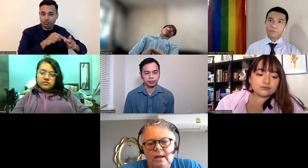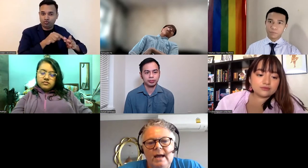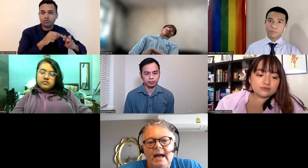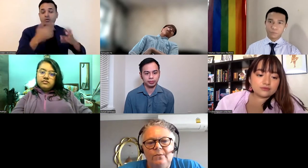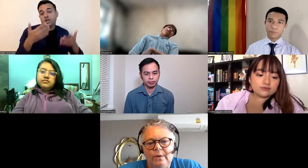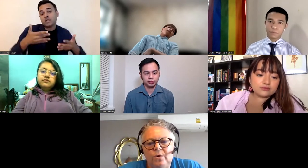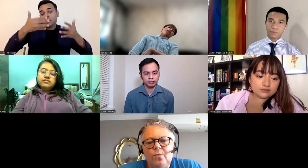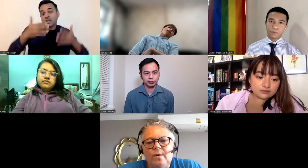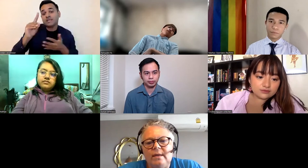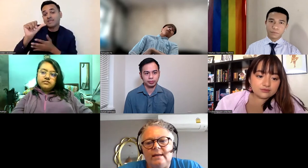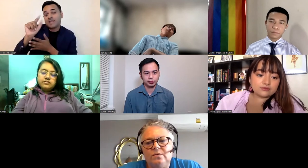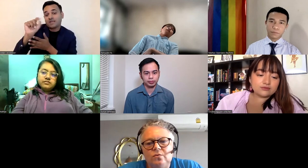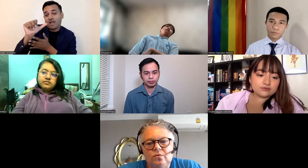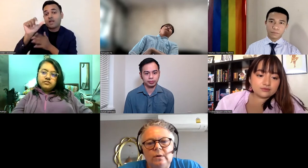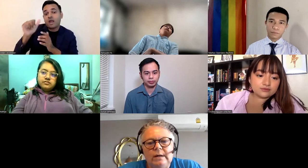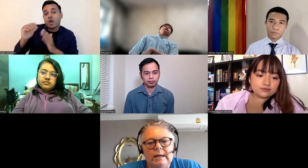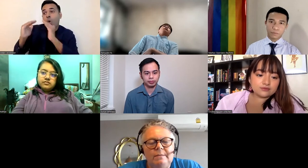on. And we work with that